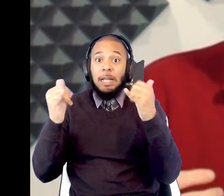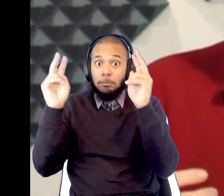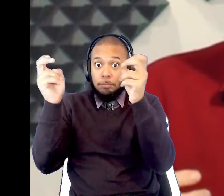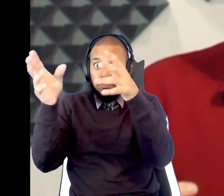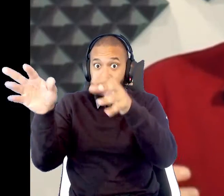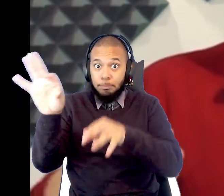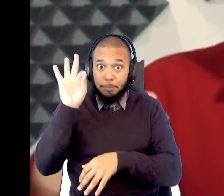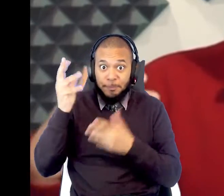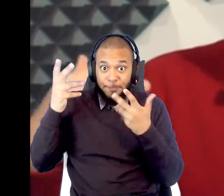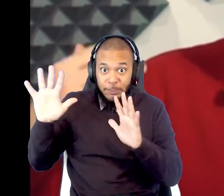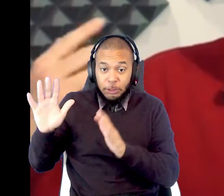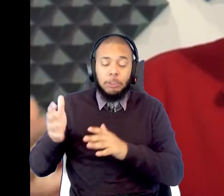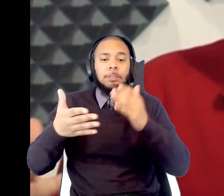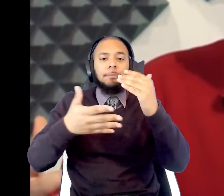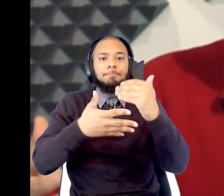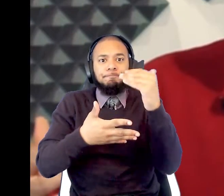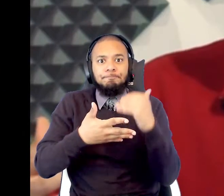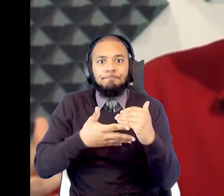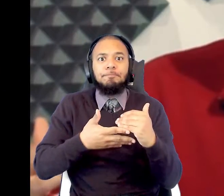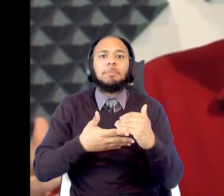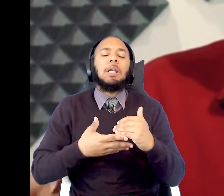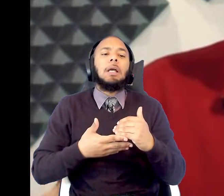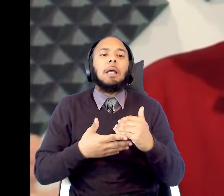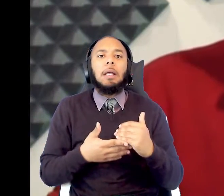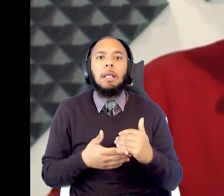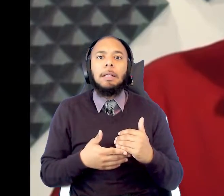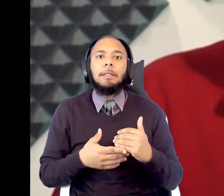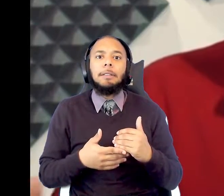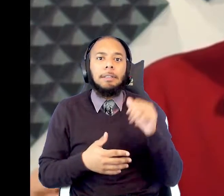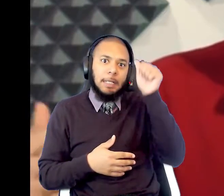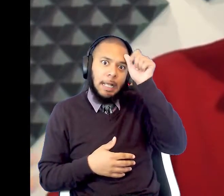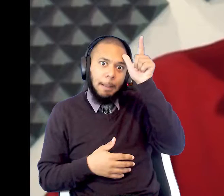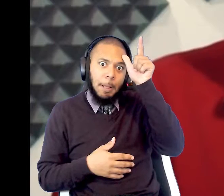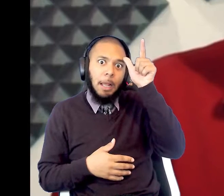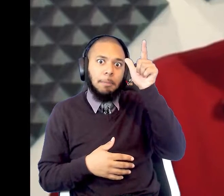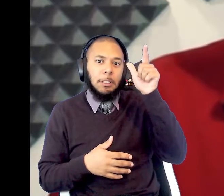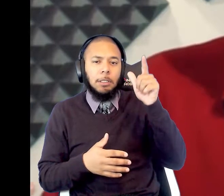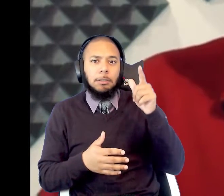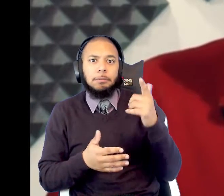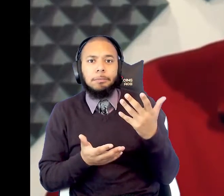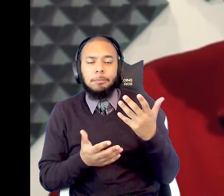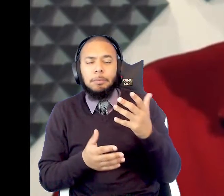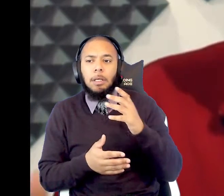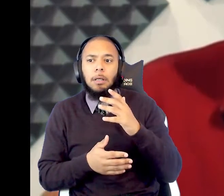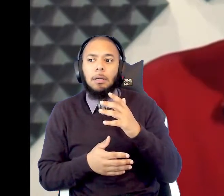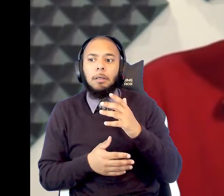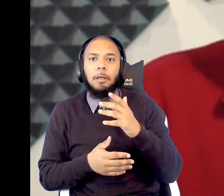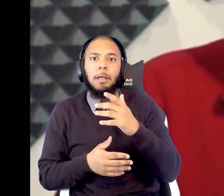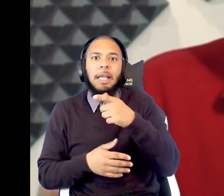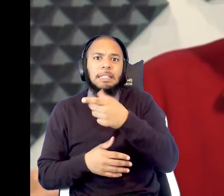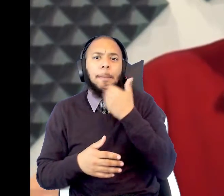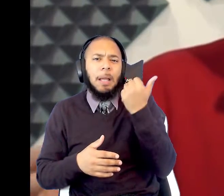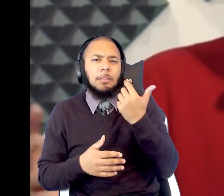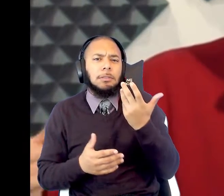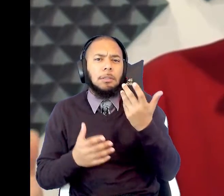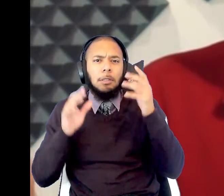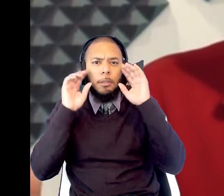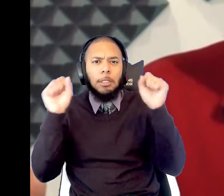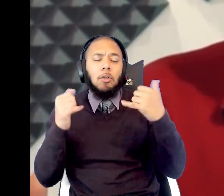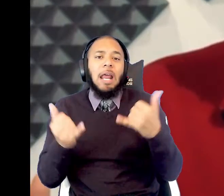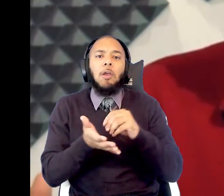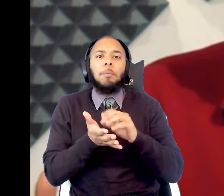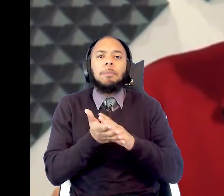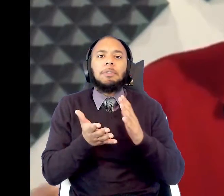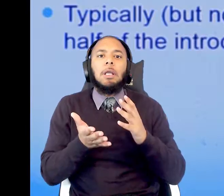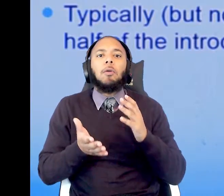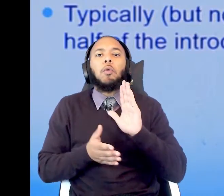we, we want to talk about, you know, like we said, Abraham Lincoln being the best. Well, what's your position? You know, is he the best or is he kind of one of many